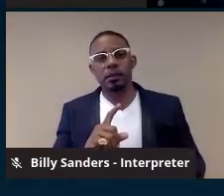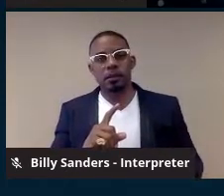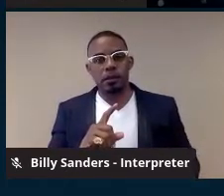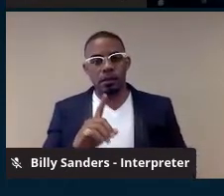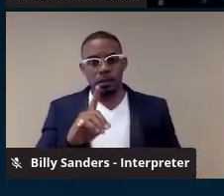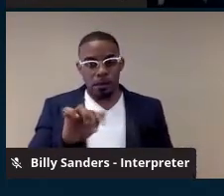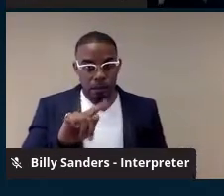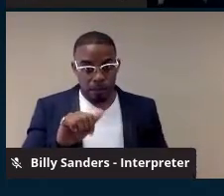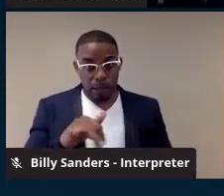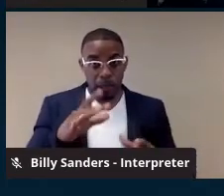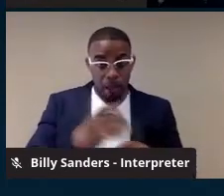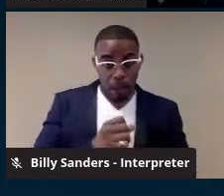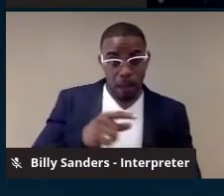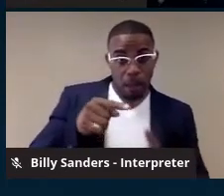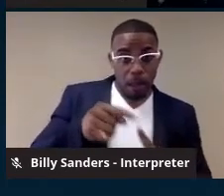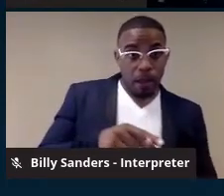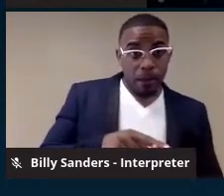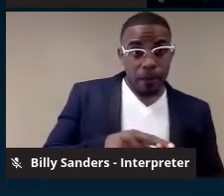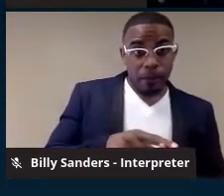DevTools.